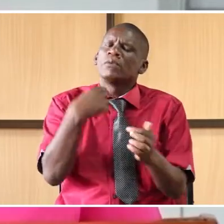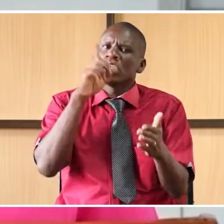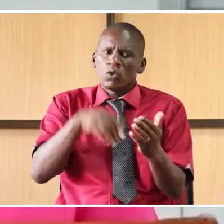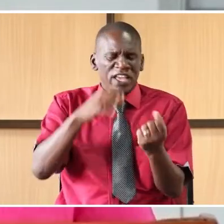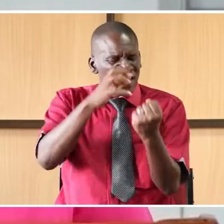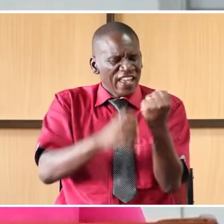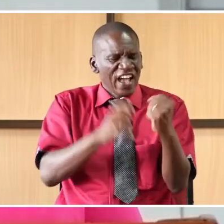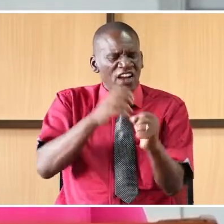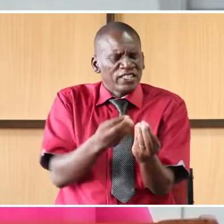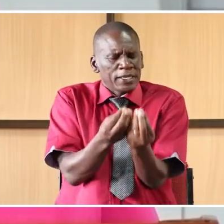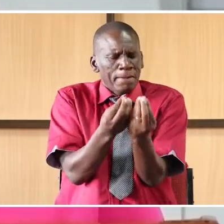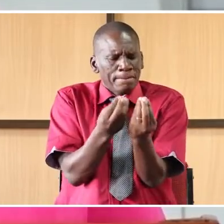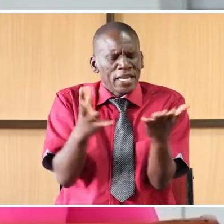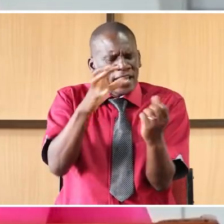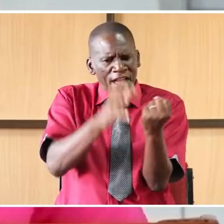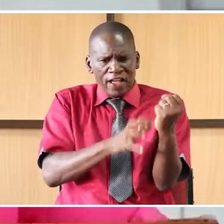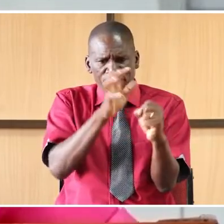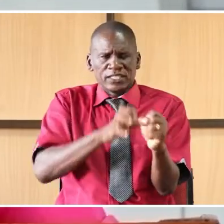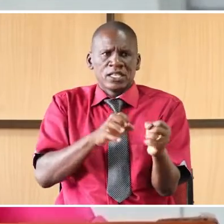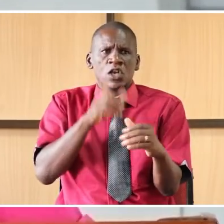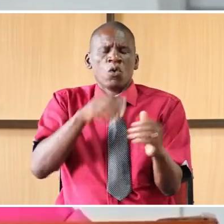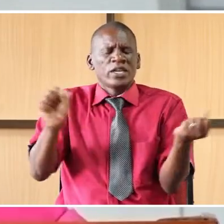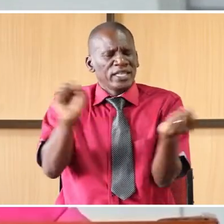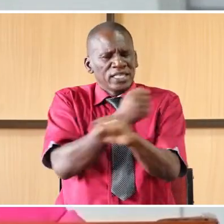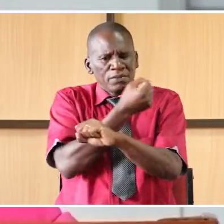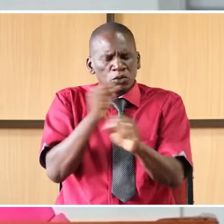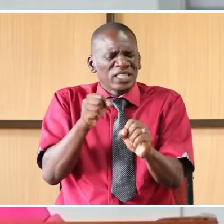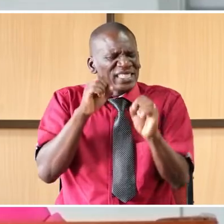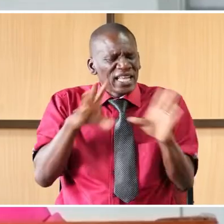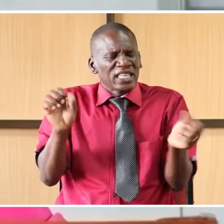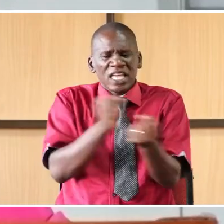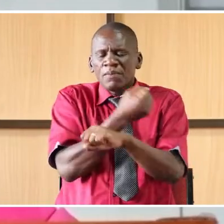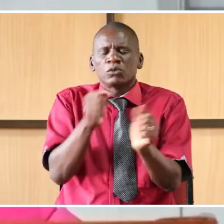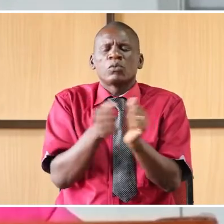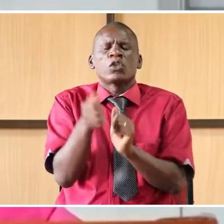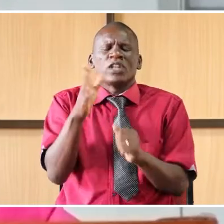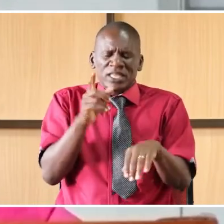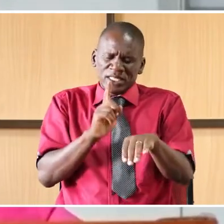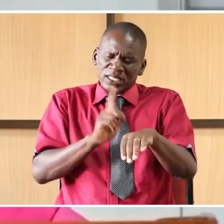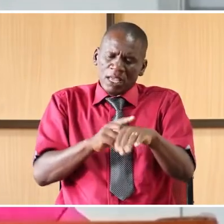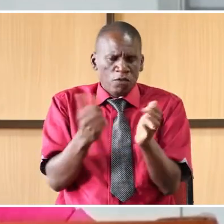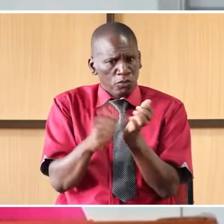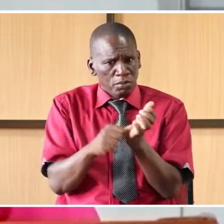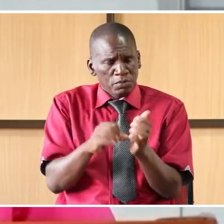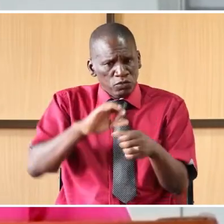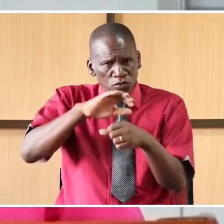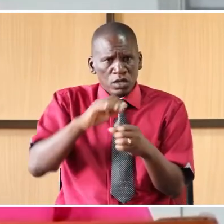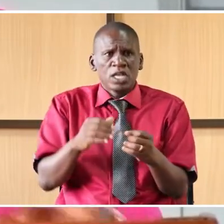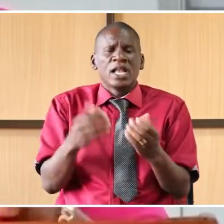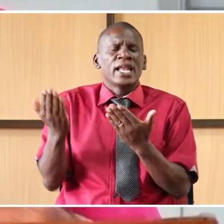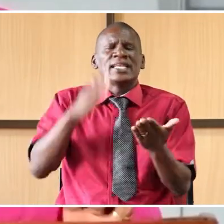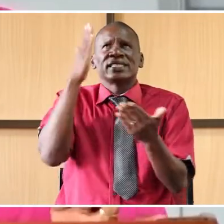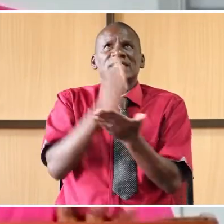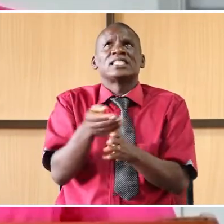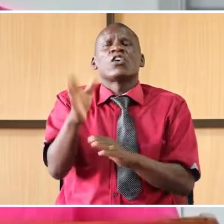He harvested 100-fold. What is impossible to God? In these times of trouble, let's trust Him. There